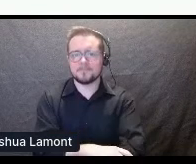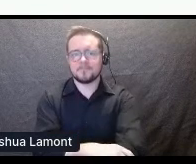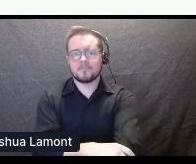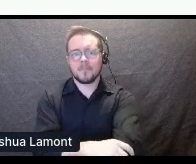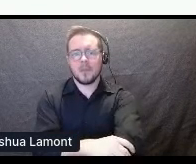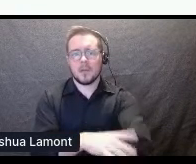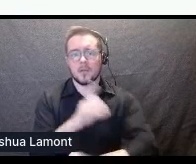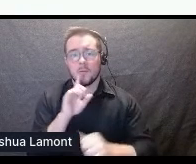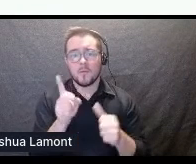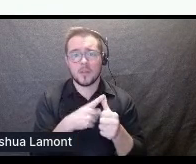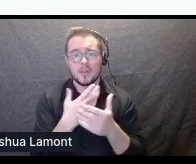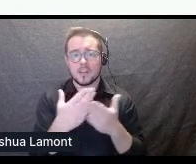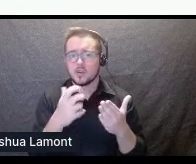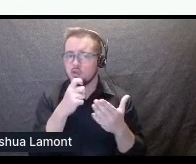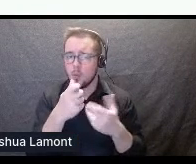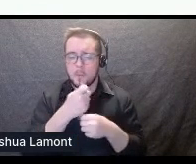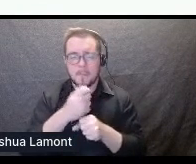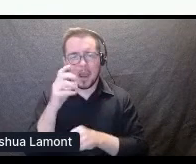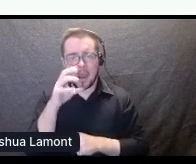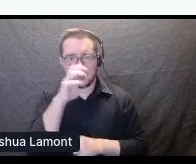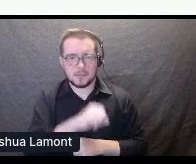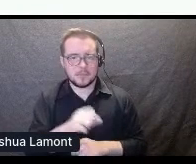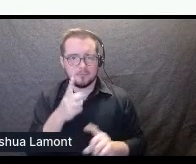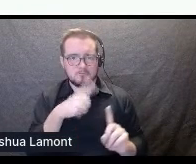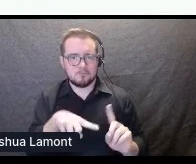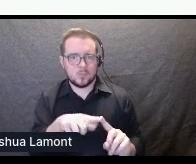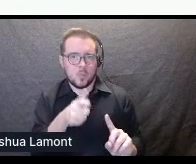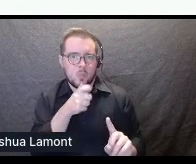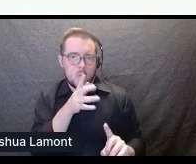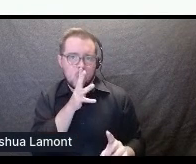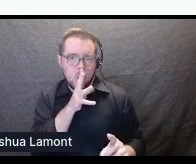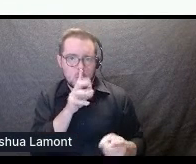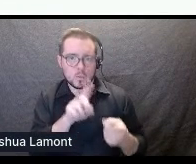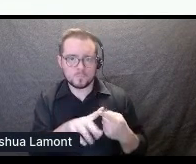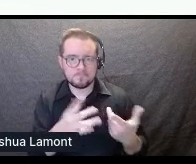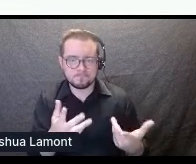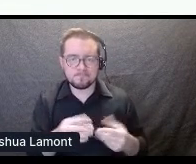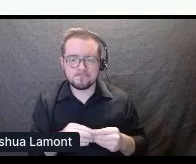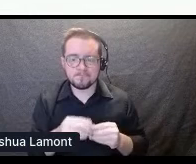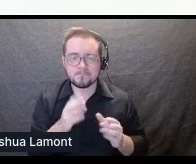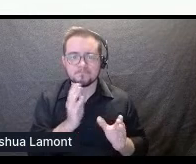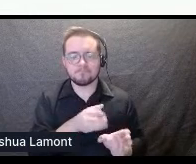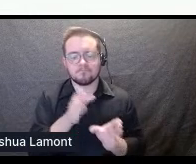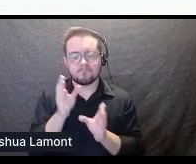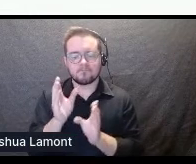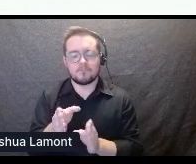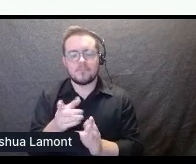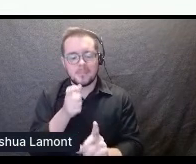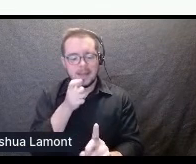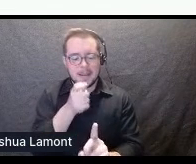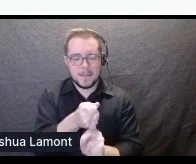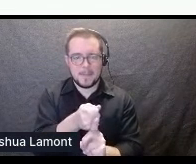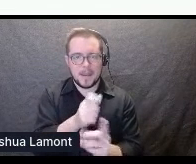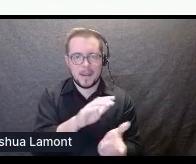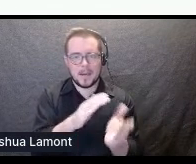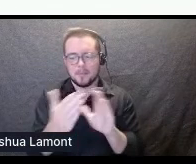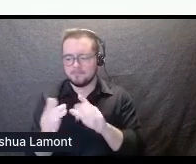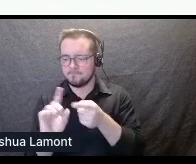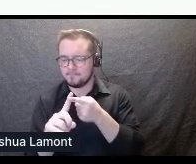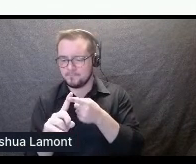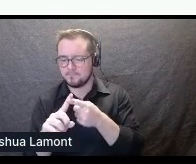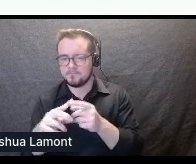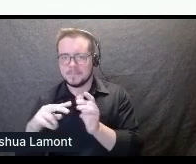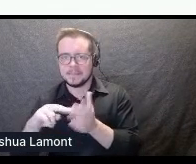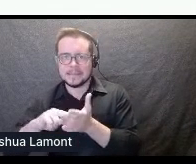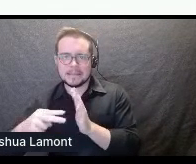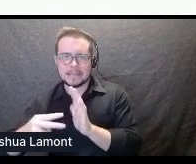don't make assumptions about who you are talking to. Next up is the concept of impact over intent. So a way to think